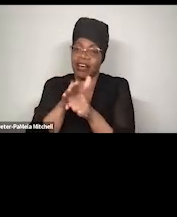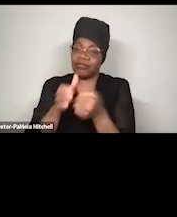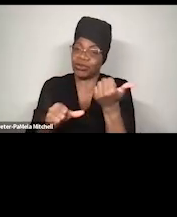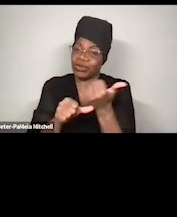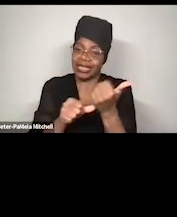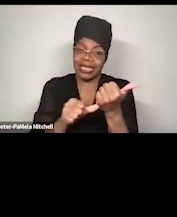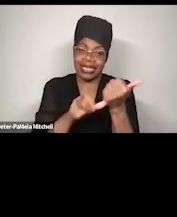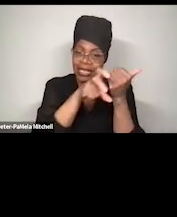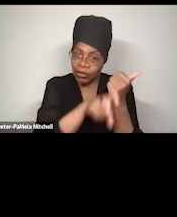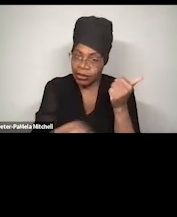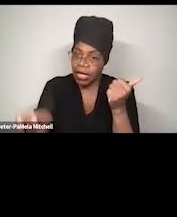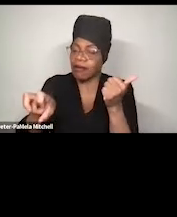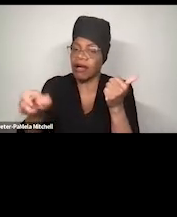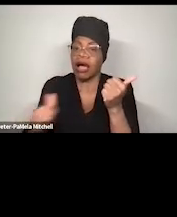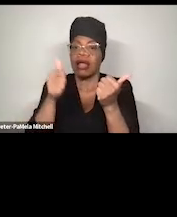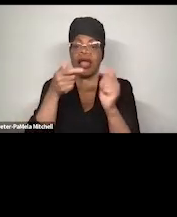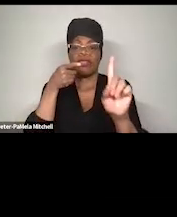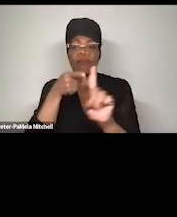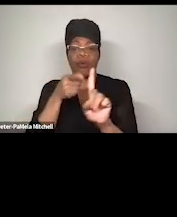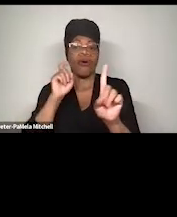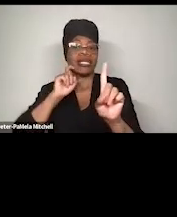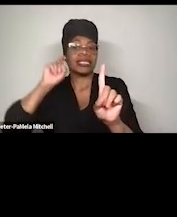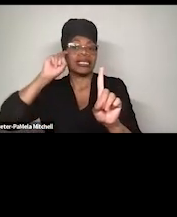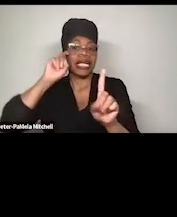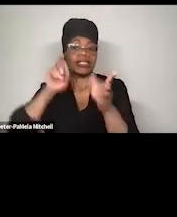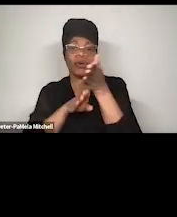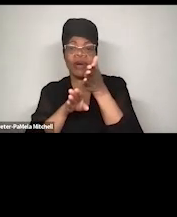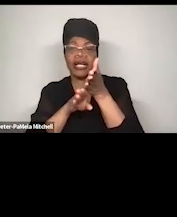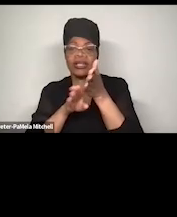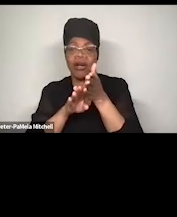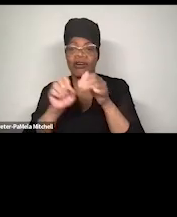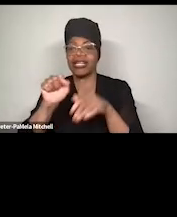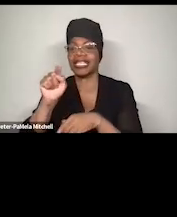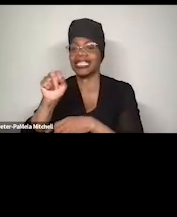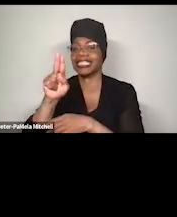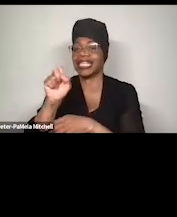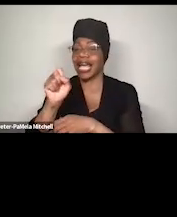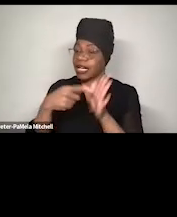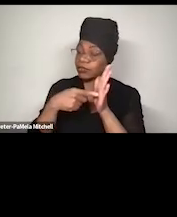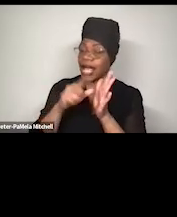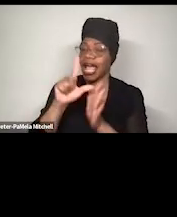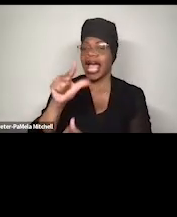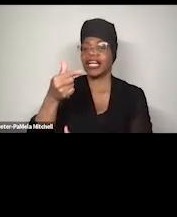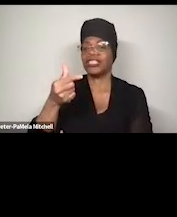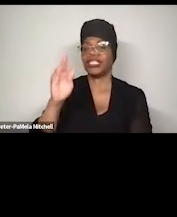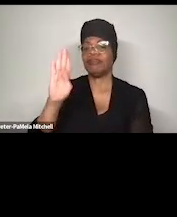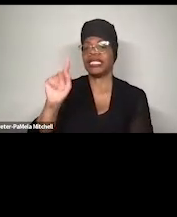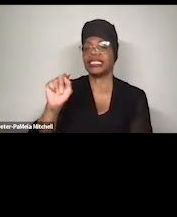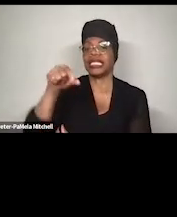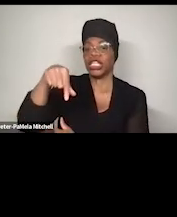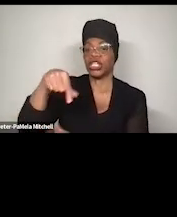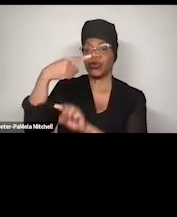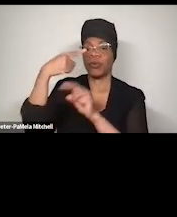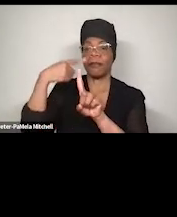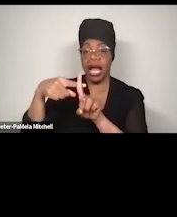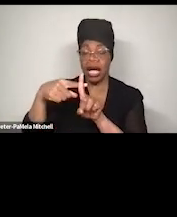another major driver is sexual minority status or LGBTQ plus status. So LGBTQ plus or